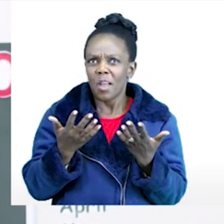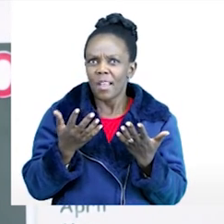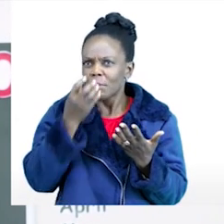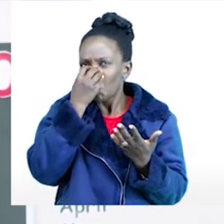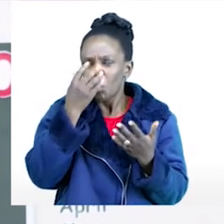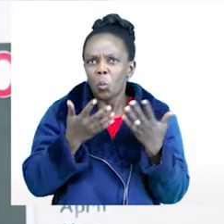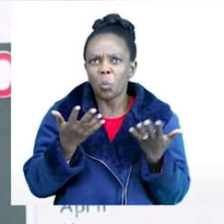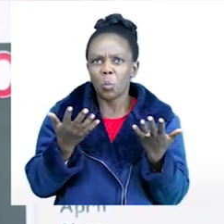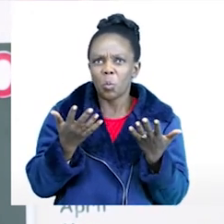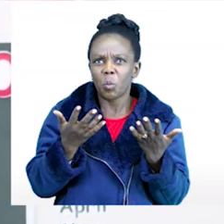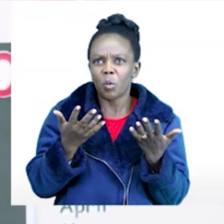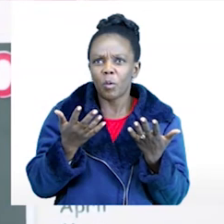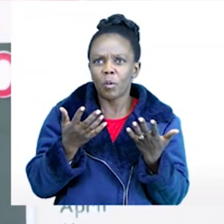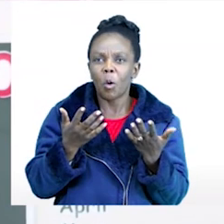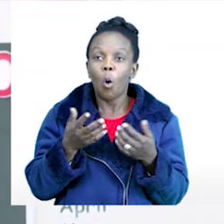Zoe, are you here?